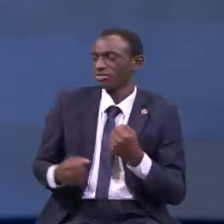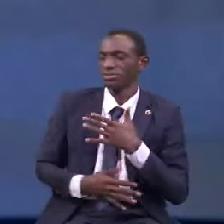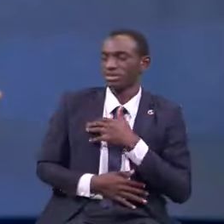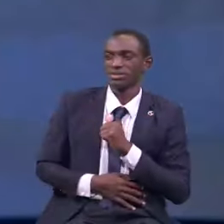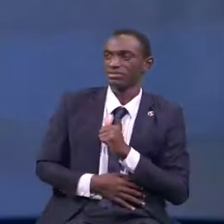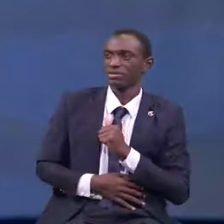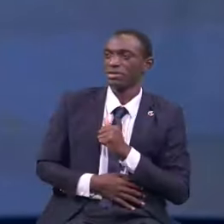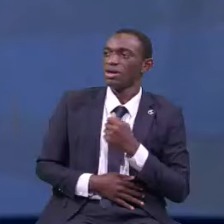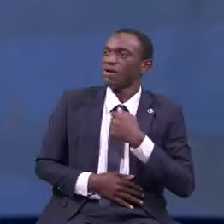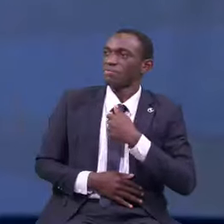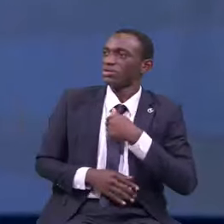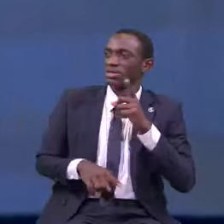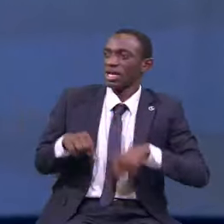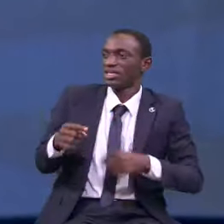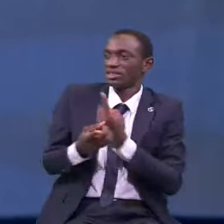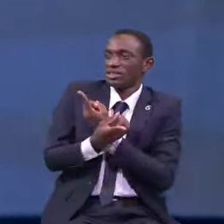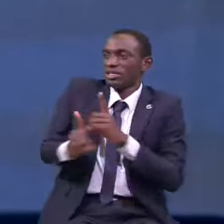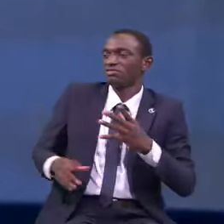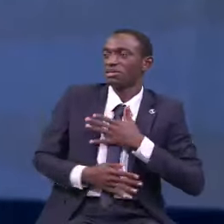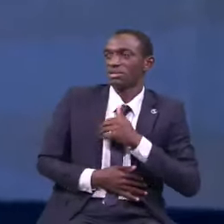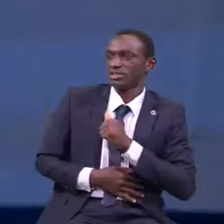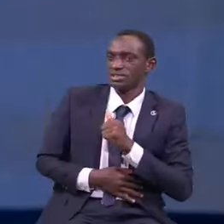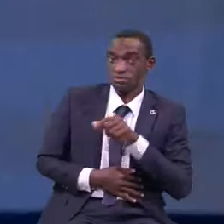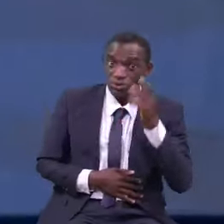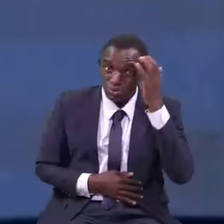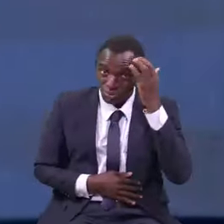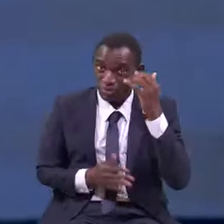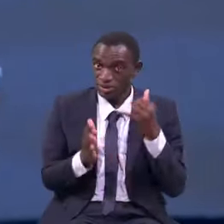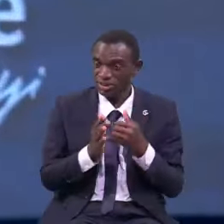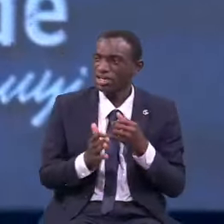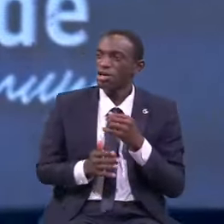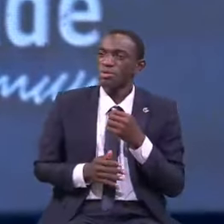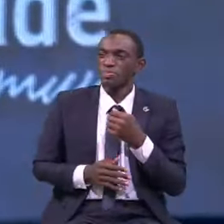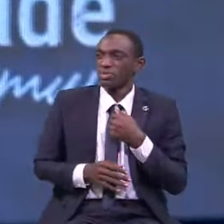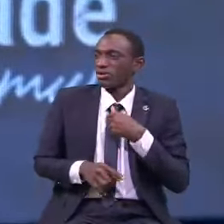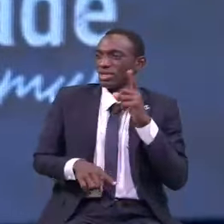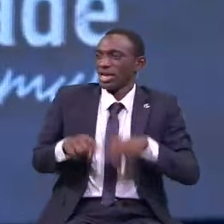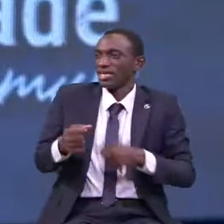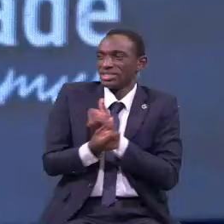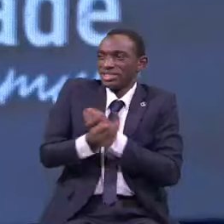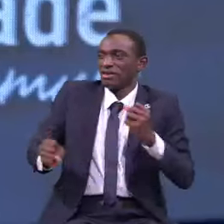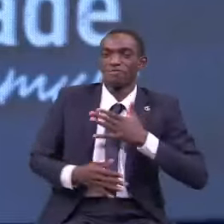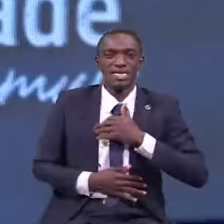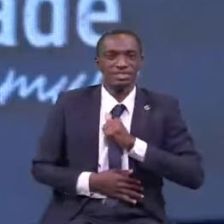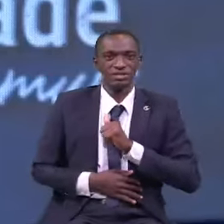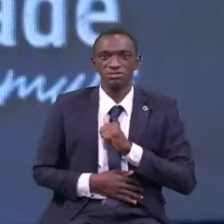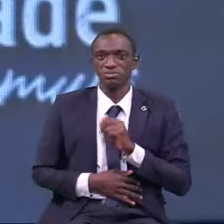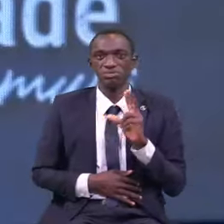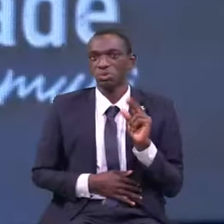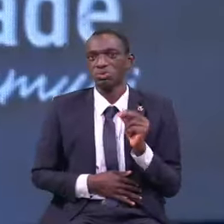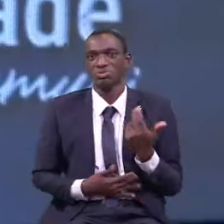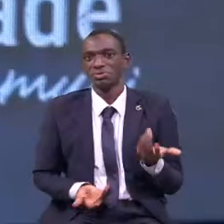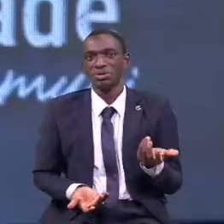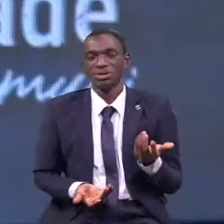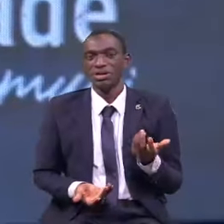you cannot deliver yourself, you cannot save yourself, and